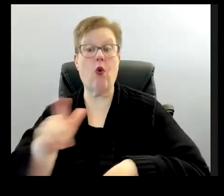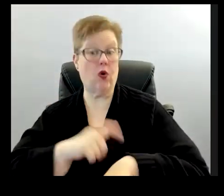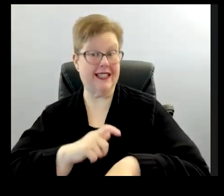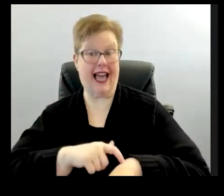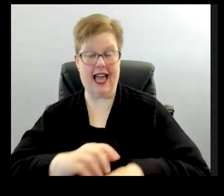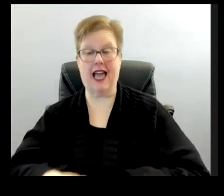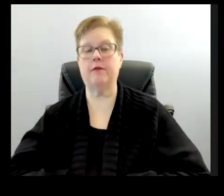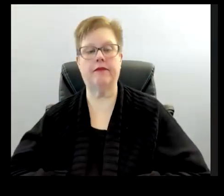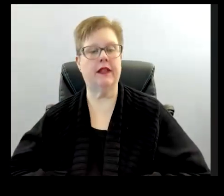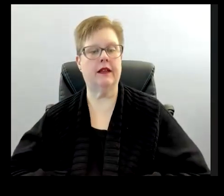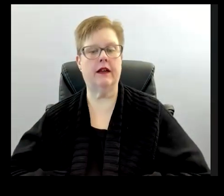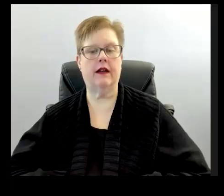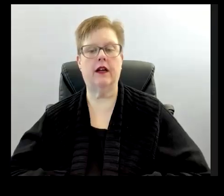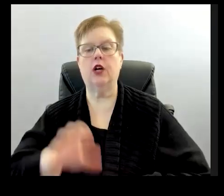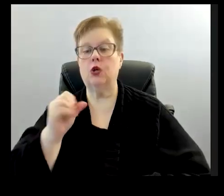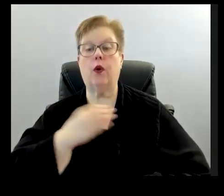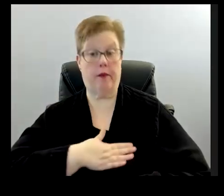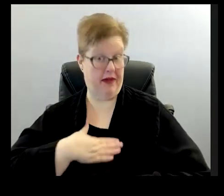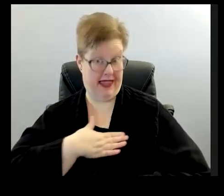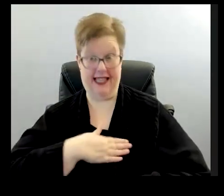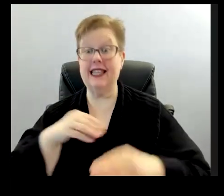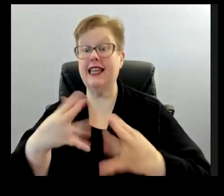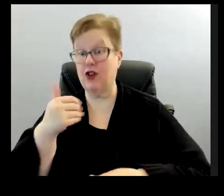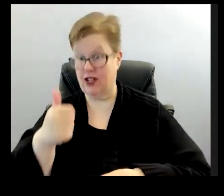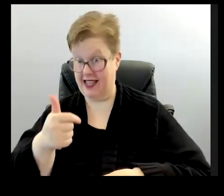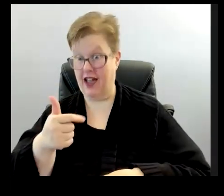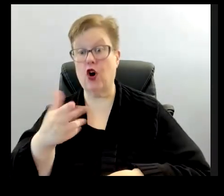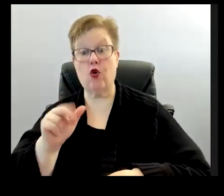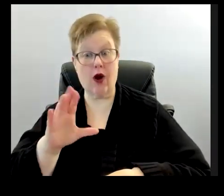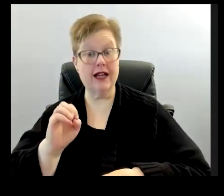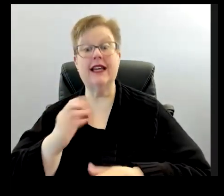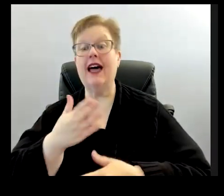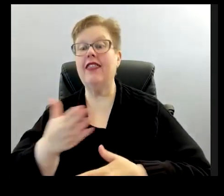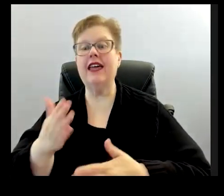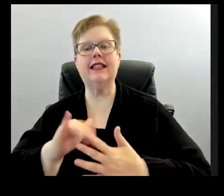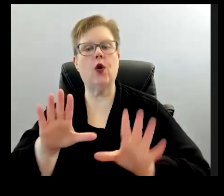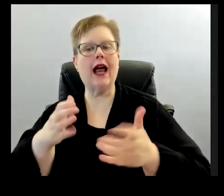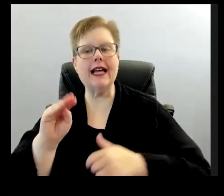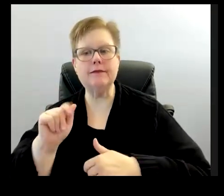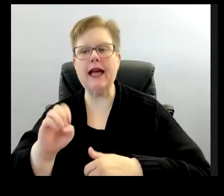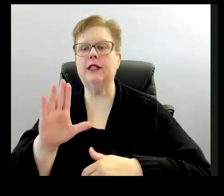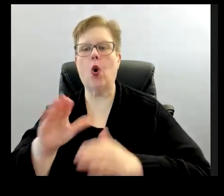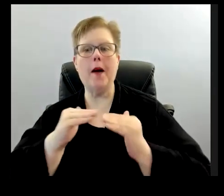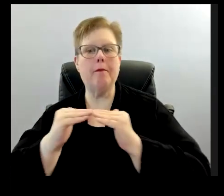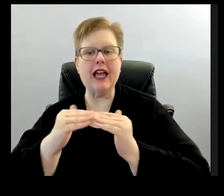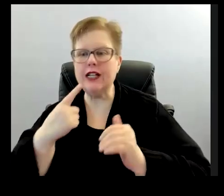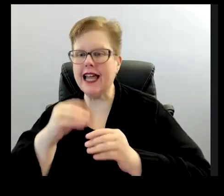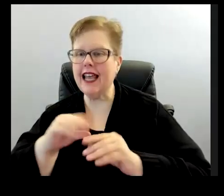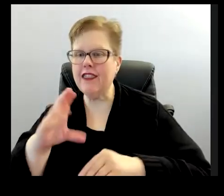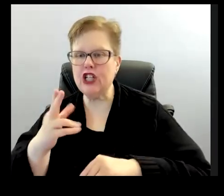time. So please give yourself grace. Look at the things that your classmates, your peers have said in the